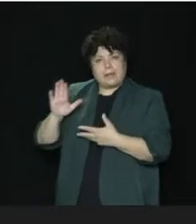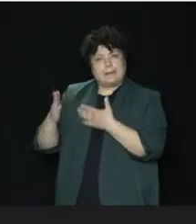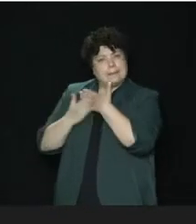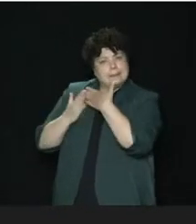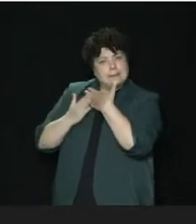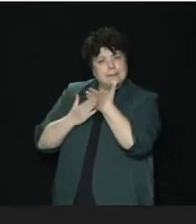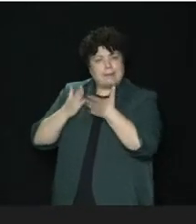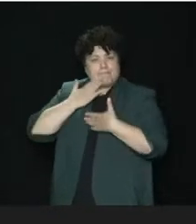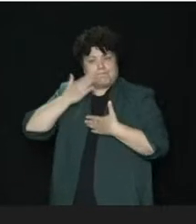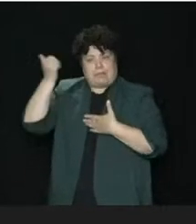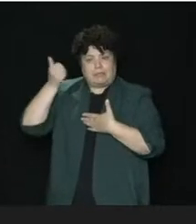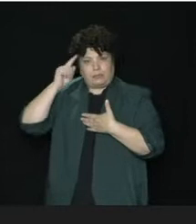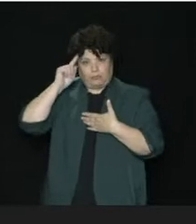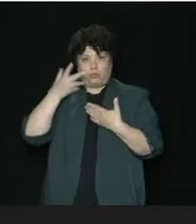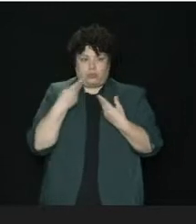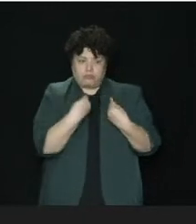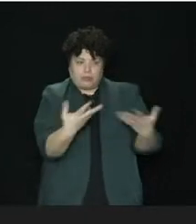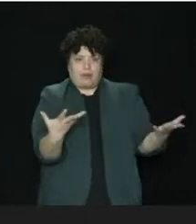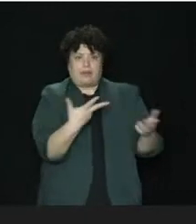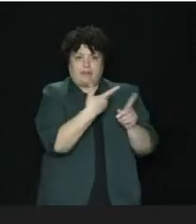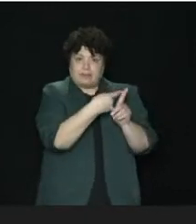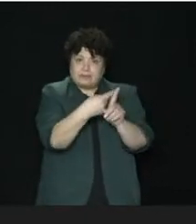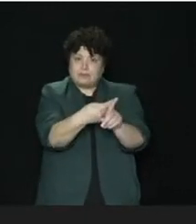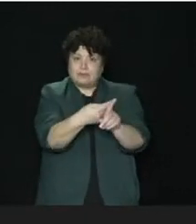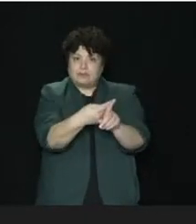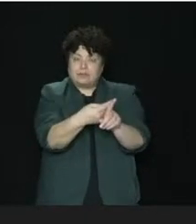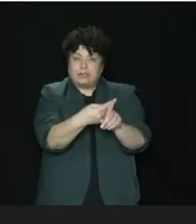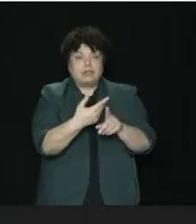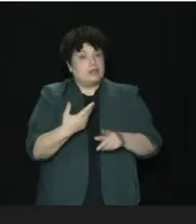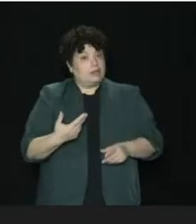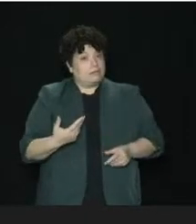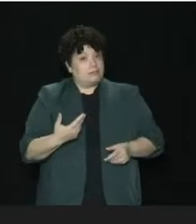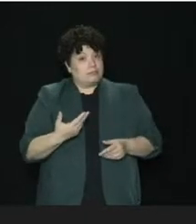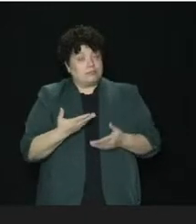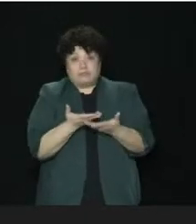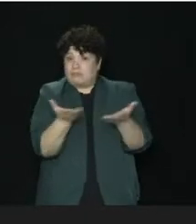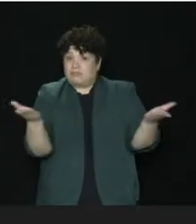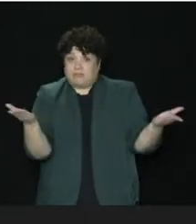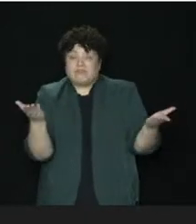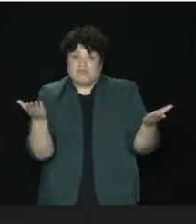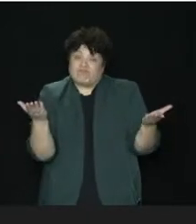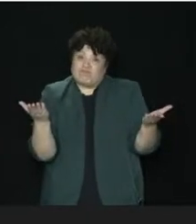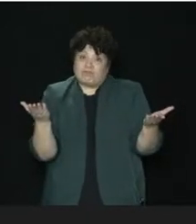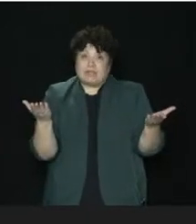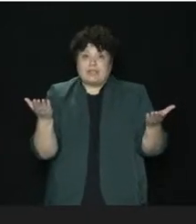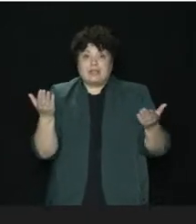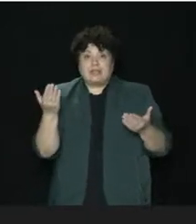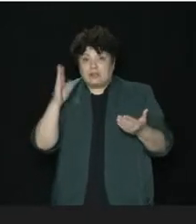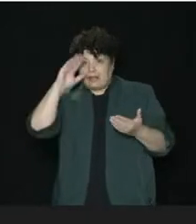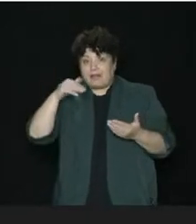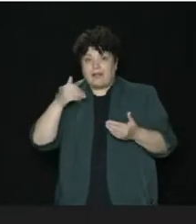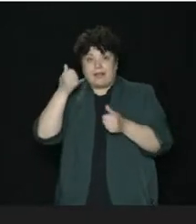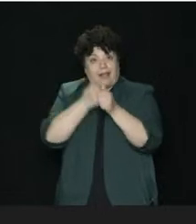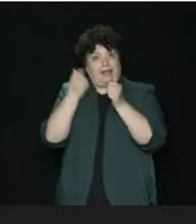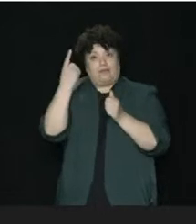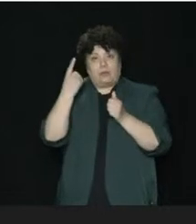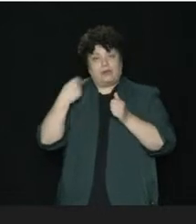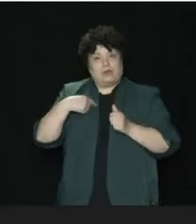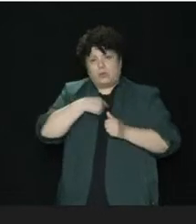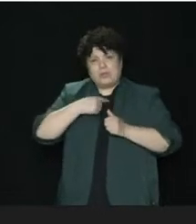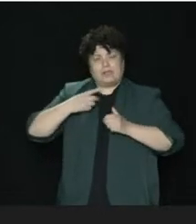implementation program. But I think that we all have to understand that everyone is trying to provide the